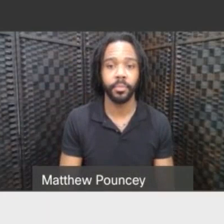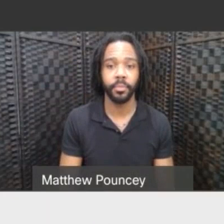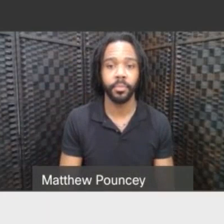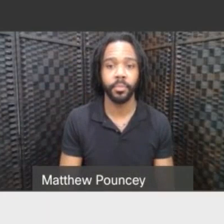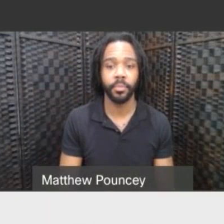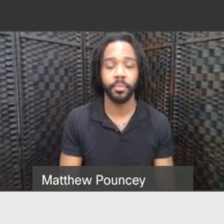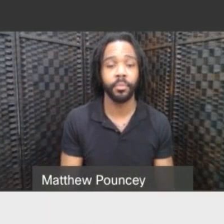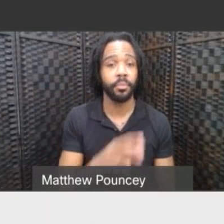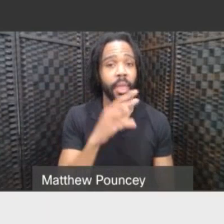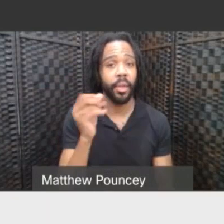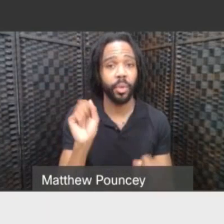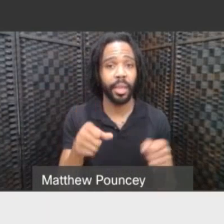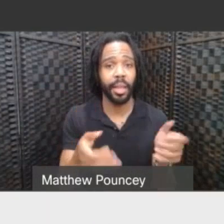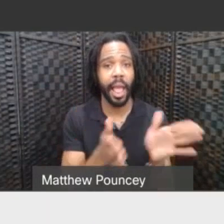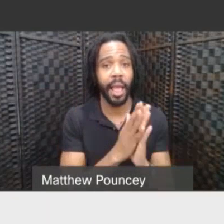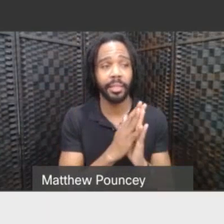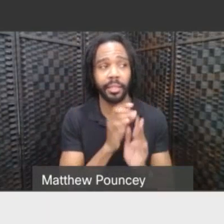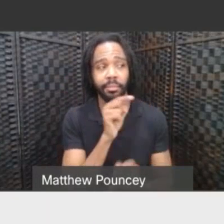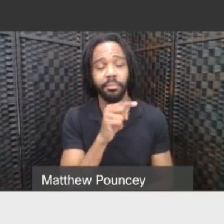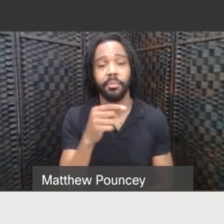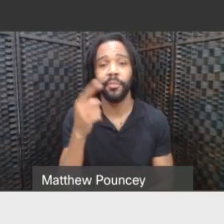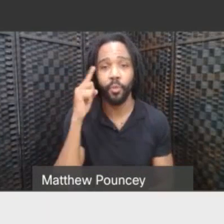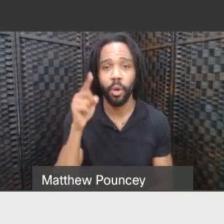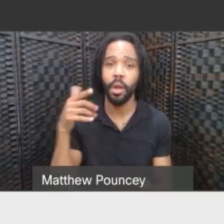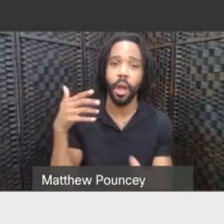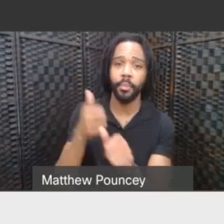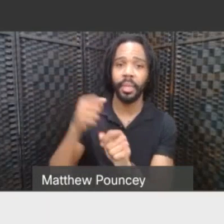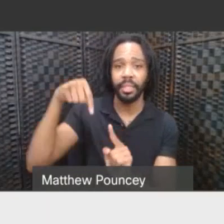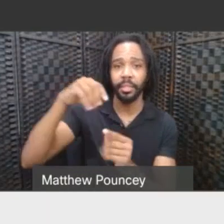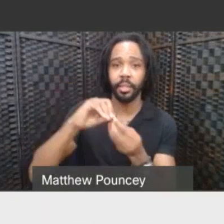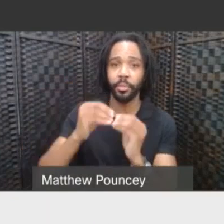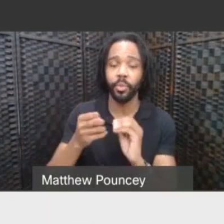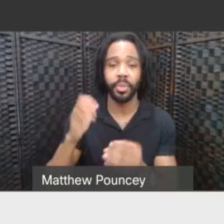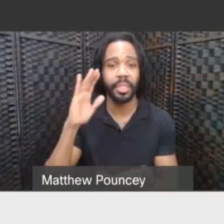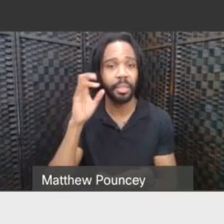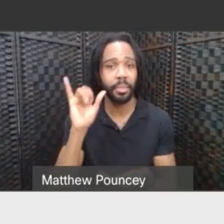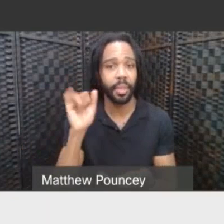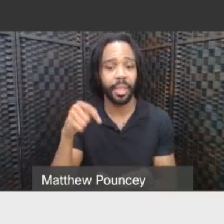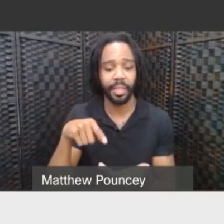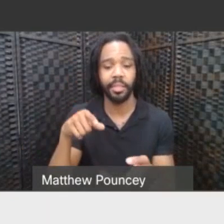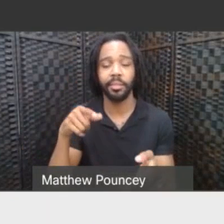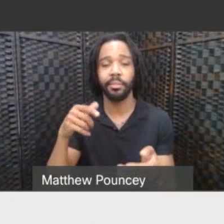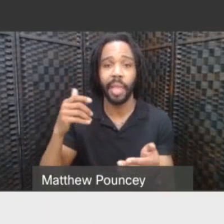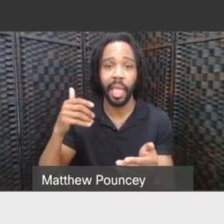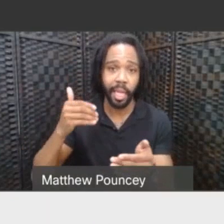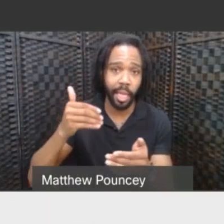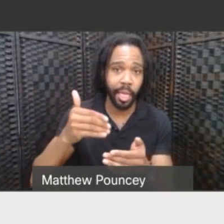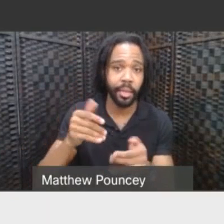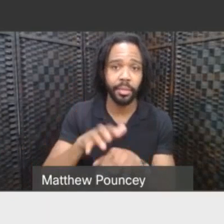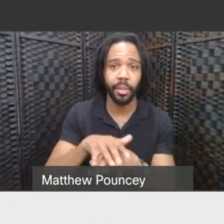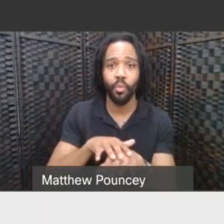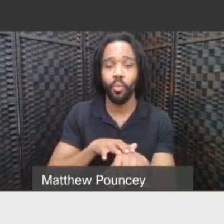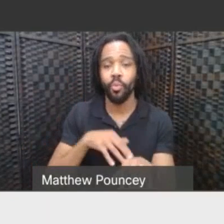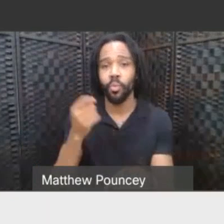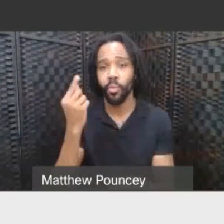we can ask them, I guess, for an update to this update. It seems to be somewhat slow going.